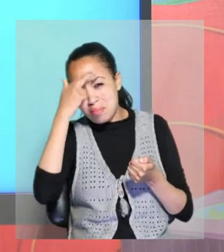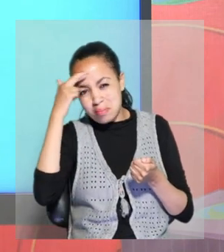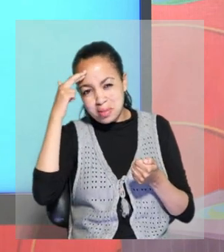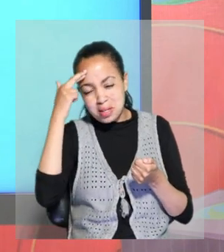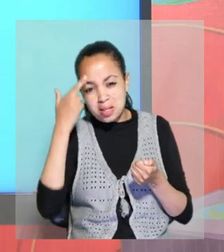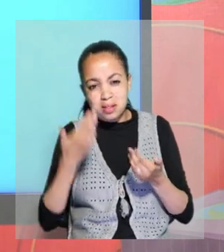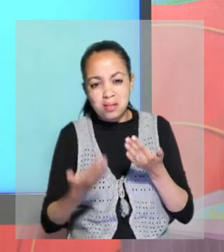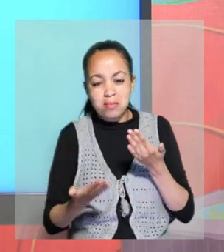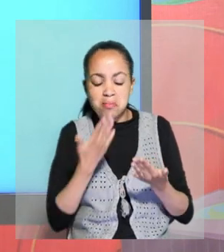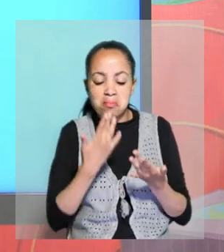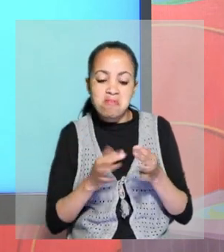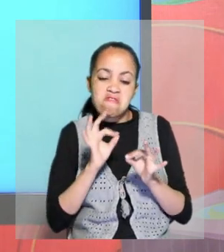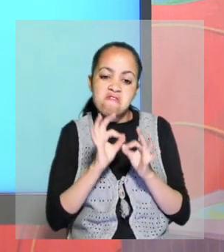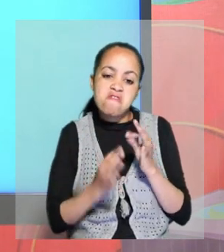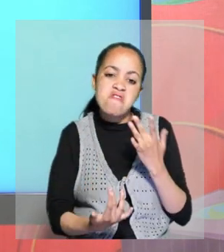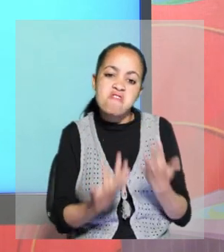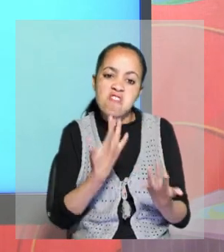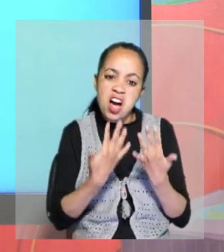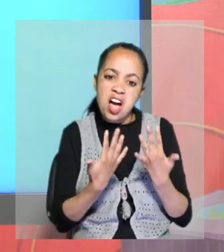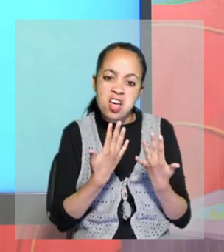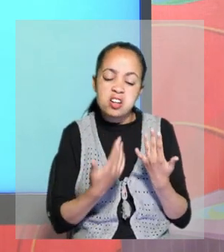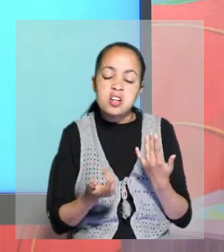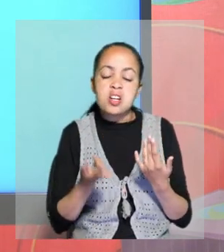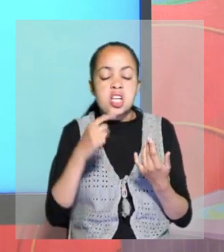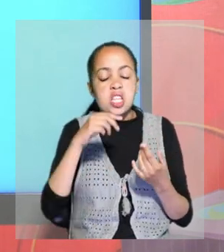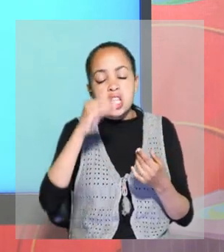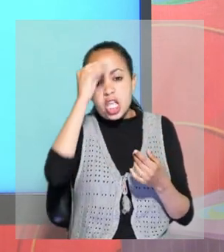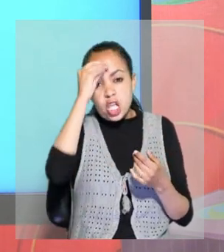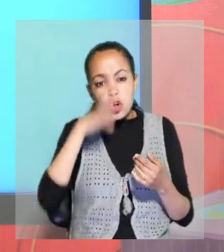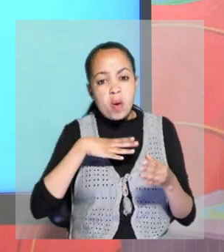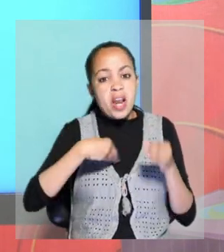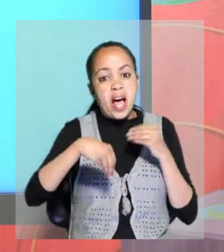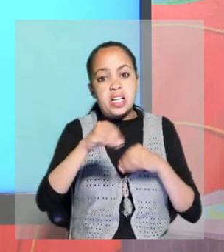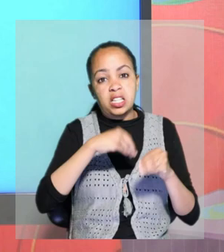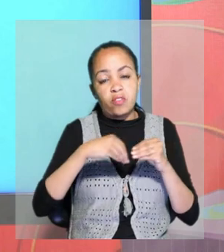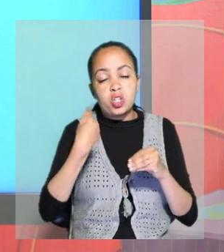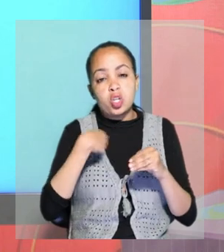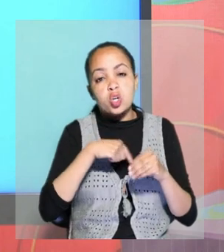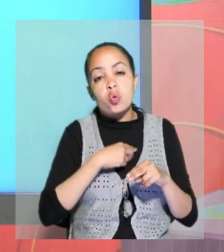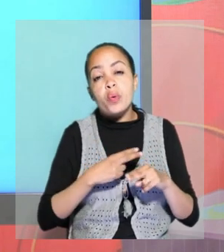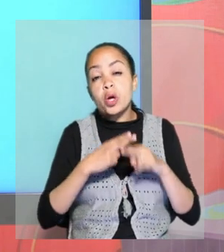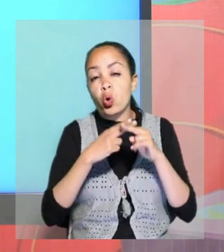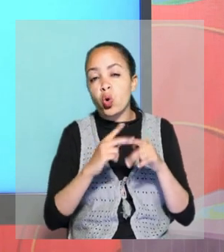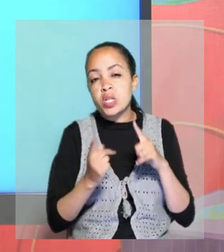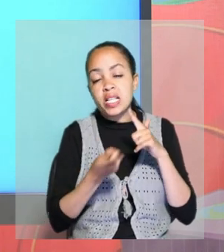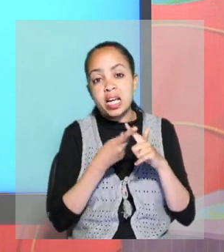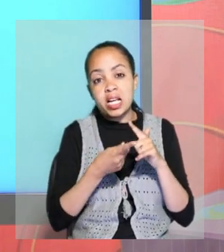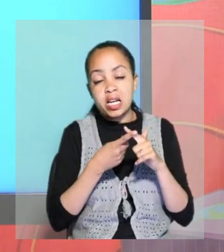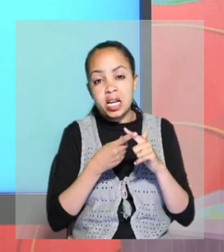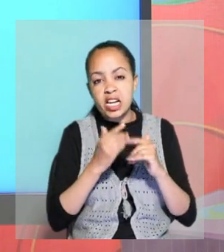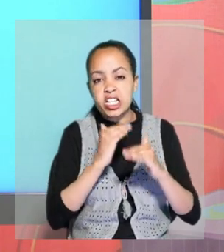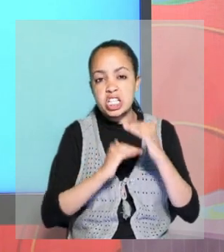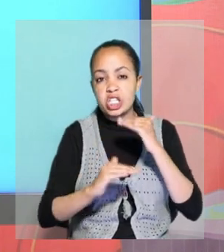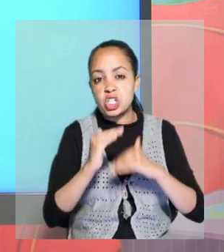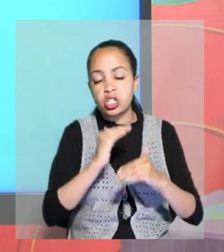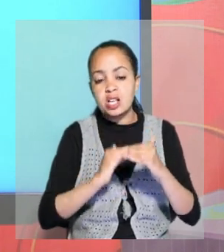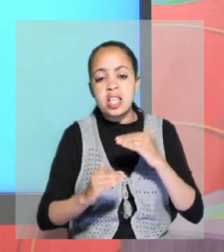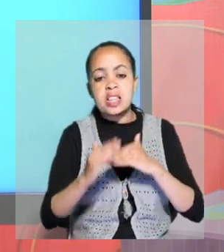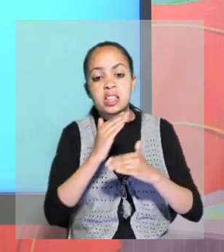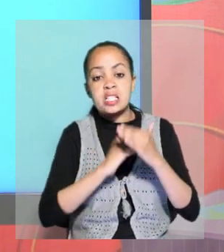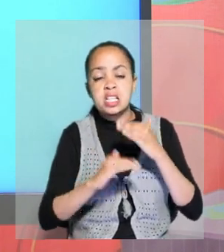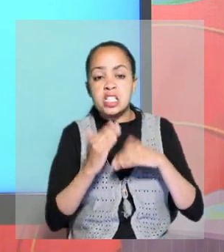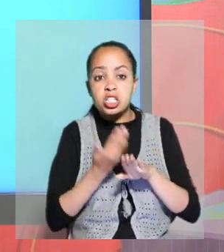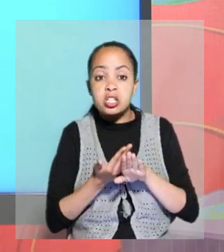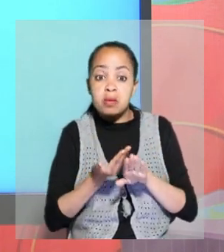like fire, like another human activity. We call this one secondary succession. There is a succession